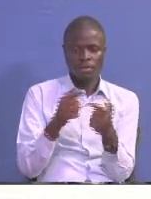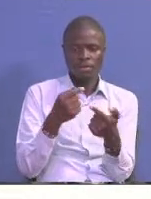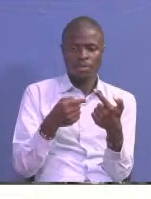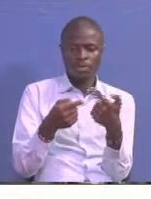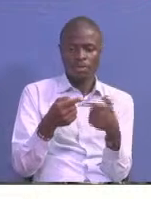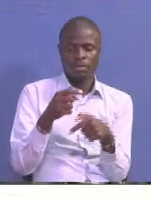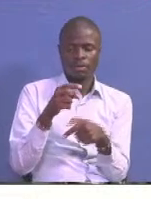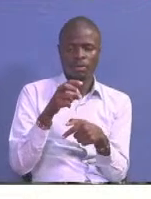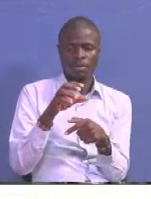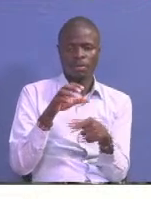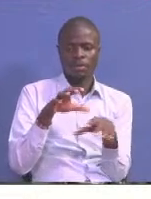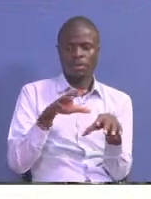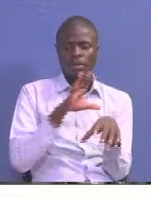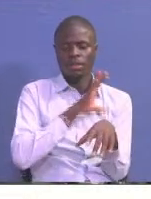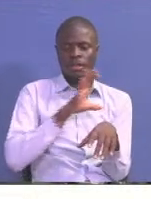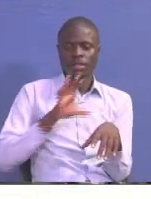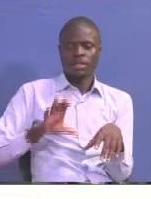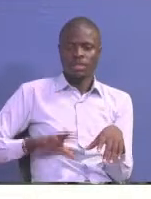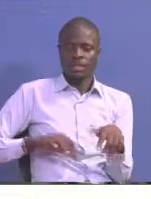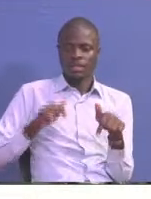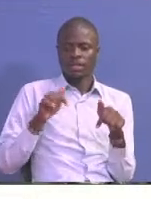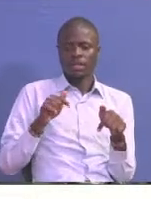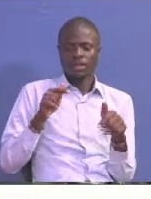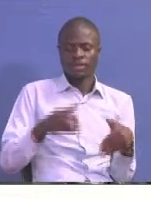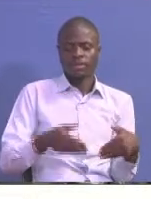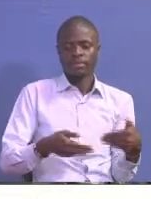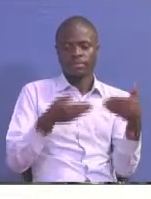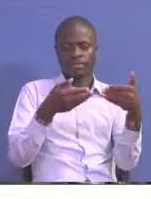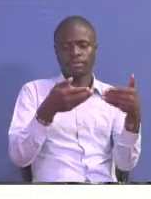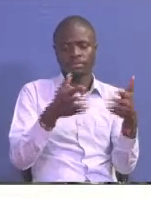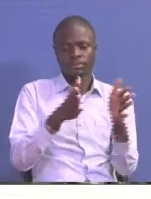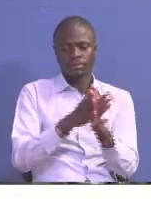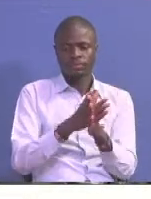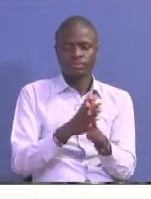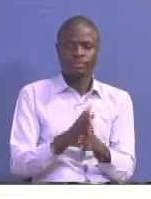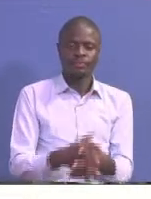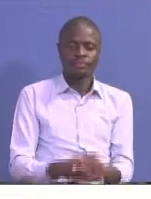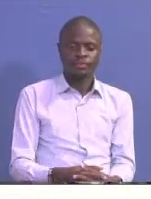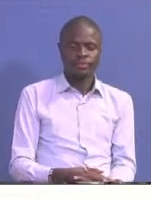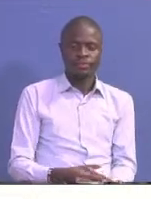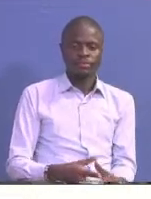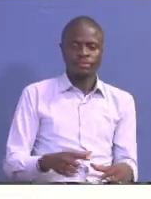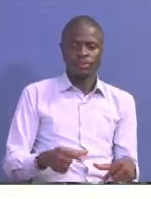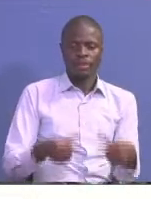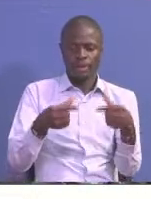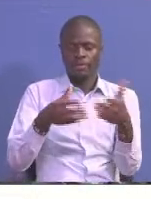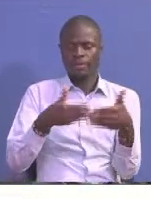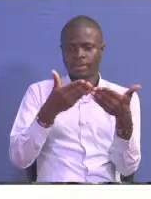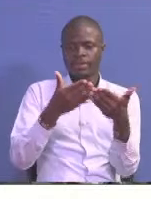our Chancellor on stage for the gift presentation. Karibuni.